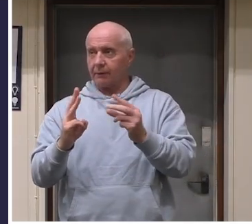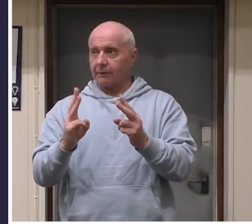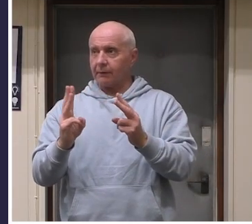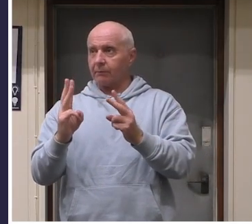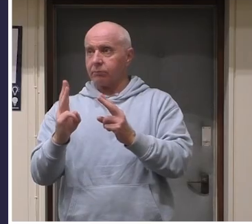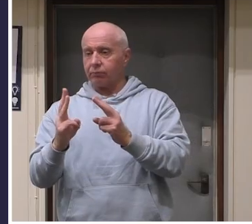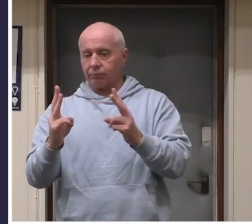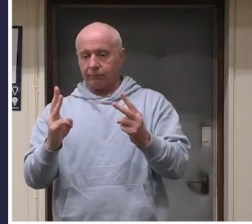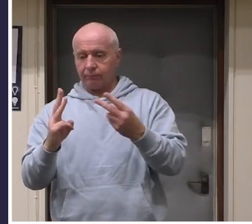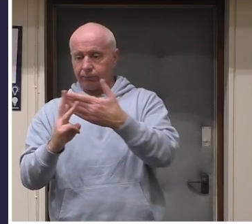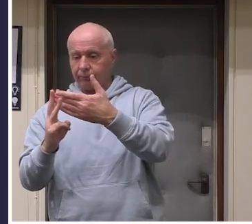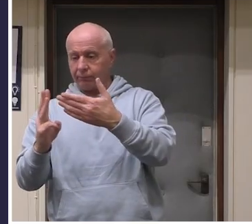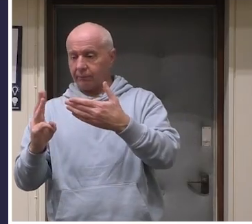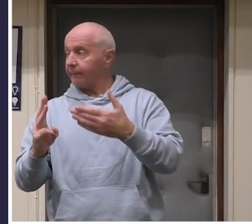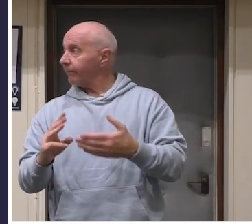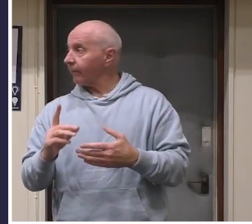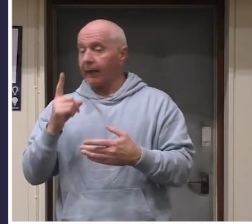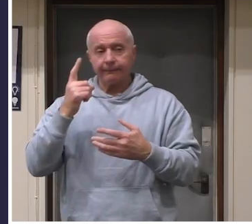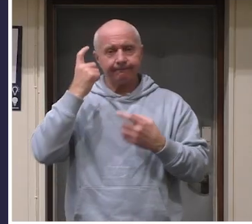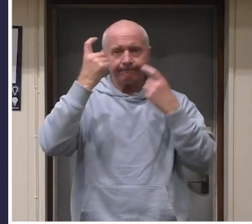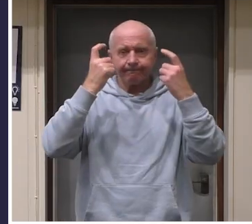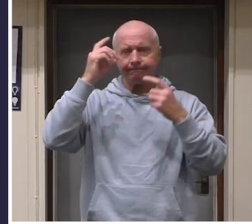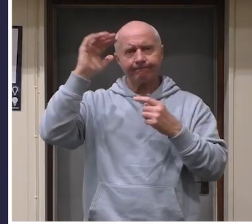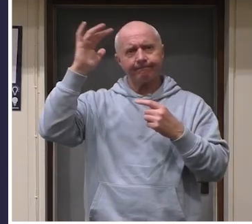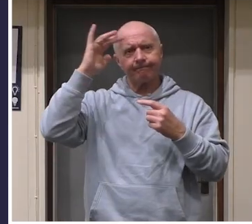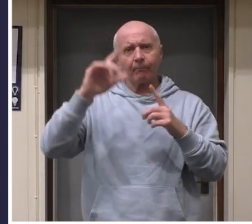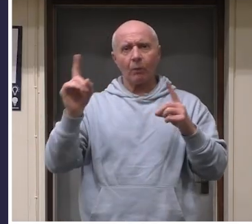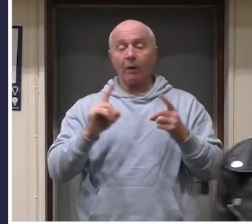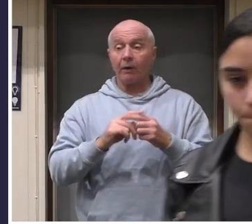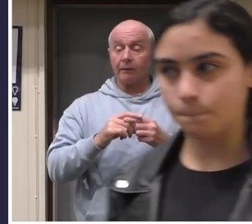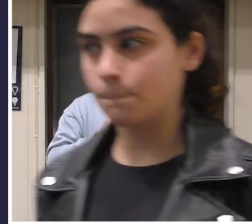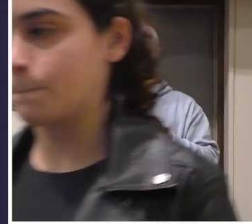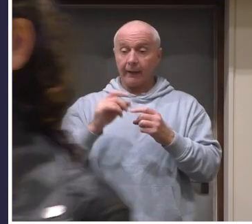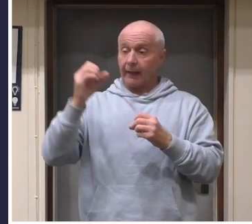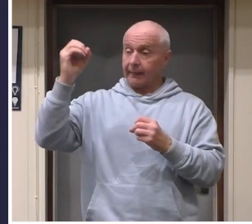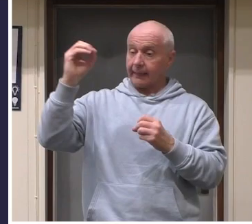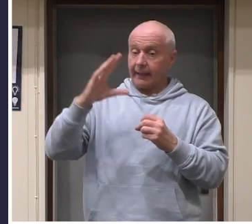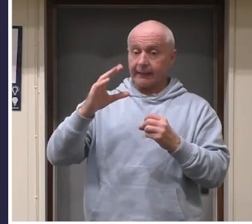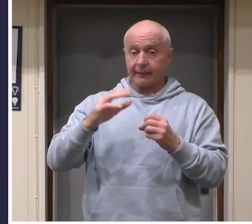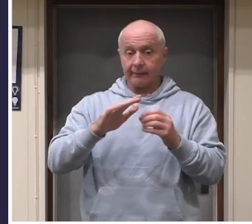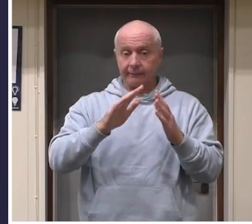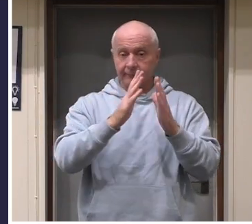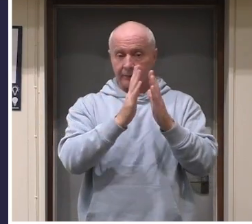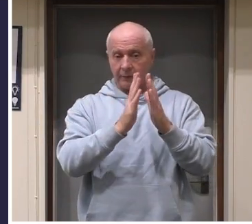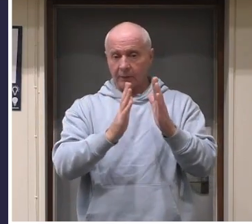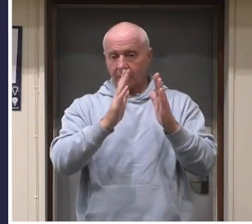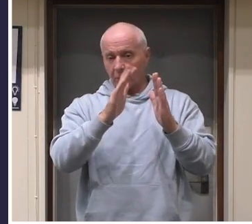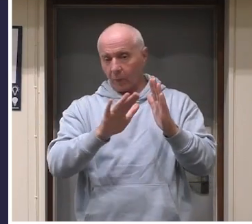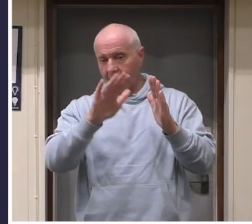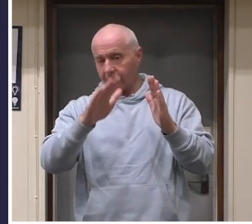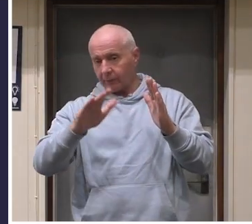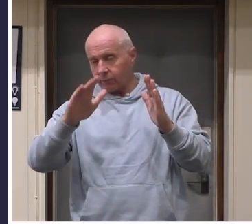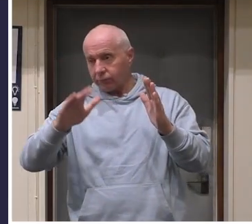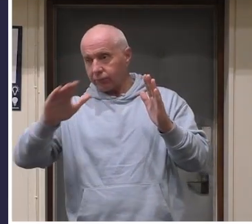of the other. And his hypothesis was the following. If light is made of waves, then each of those slits in the double